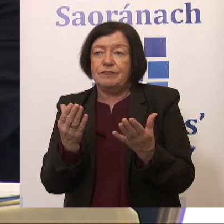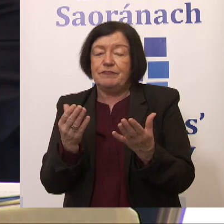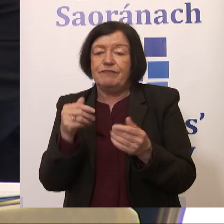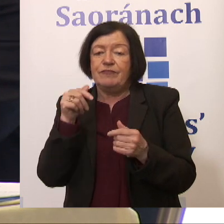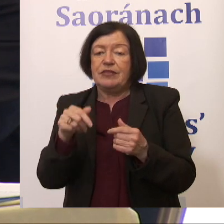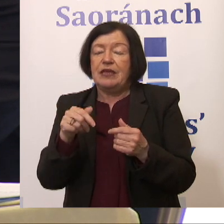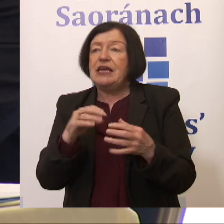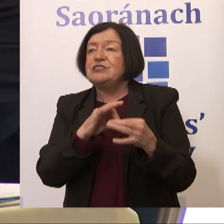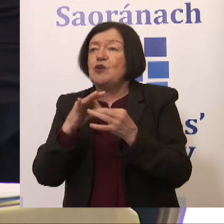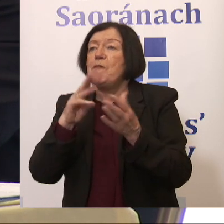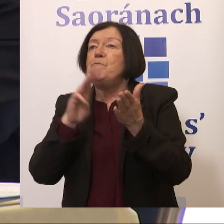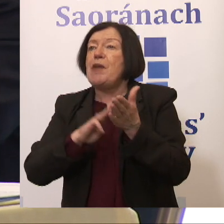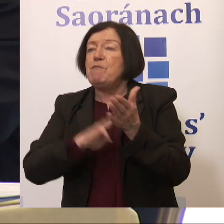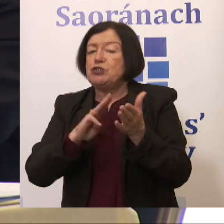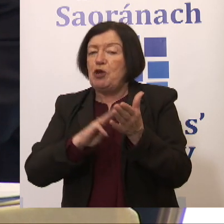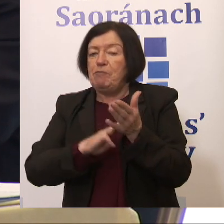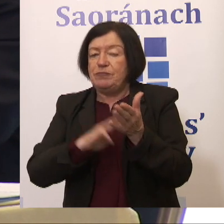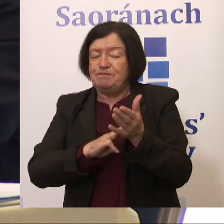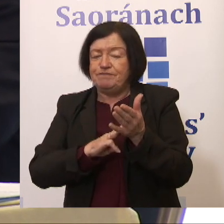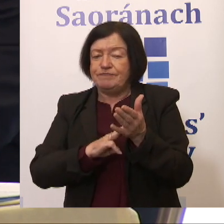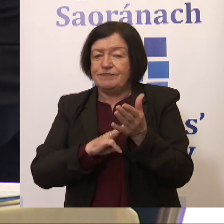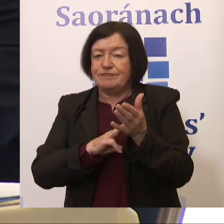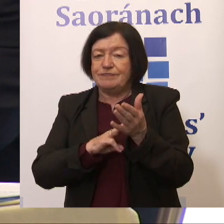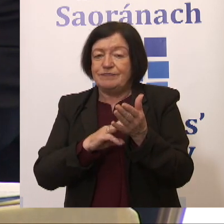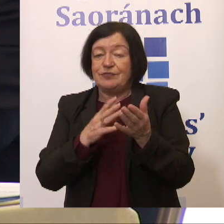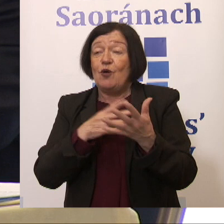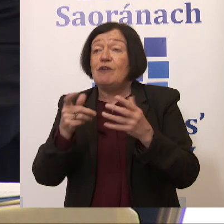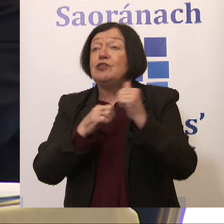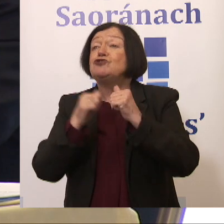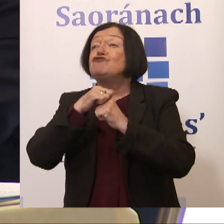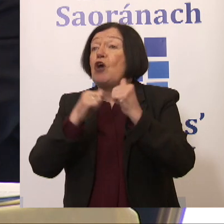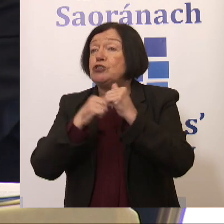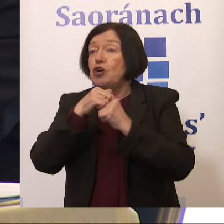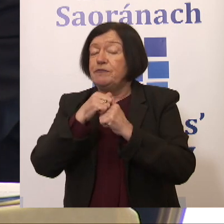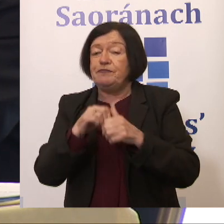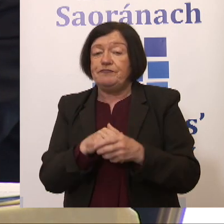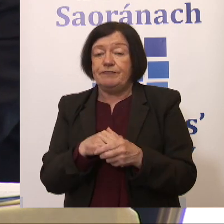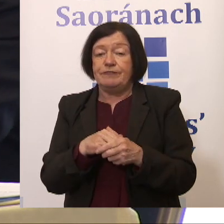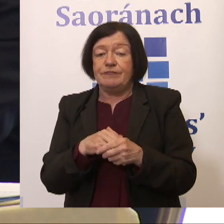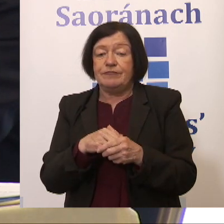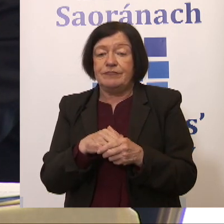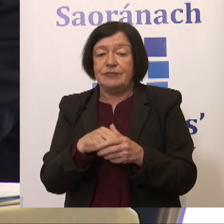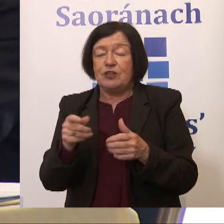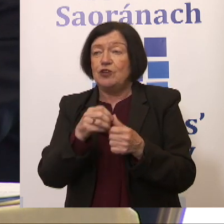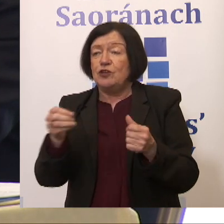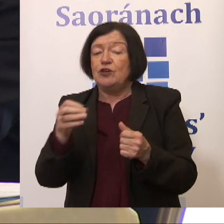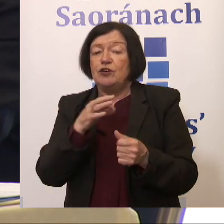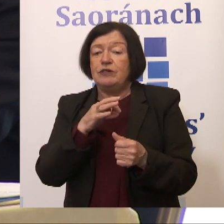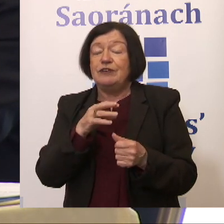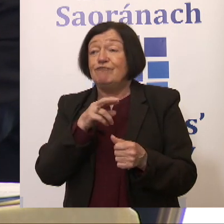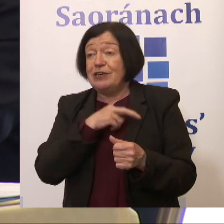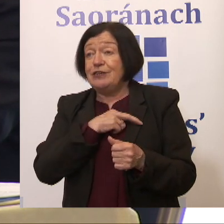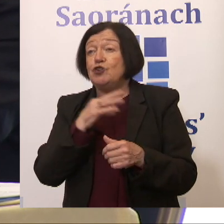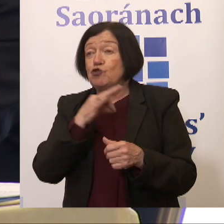that associate membership of whatever the structure is in place. The other bit is good old-fashioned